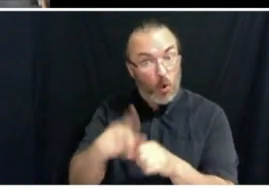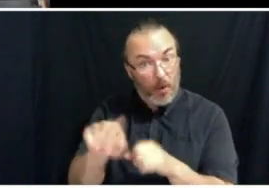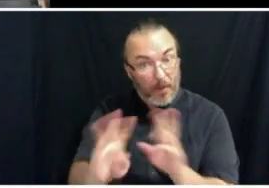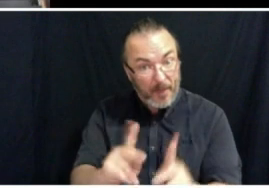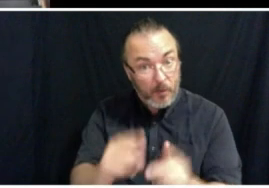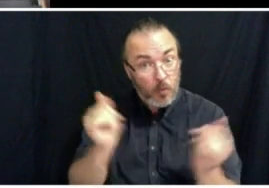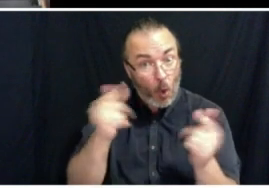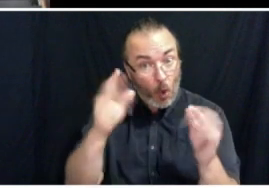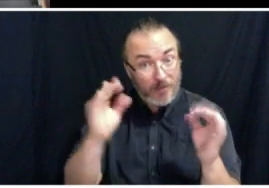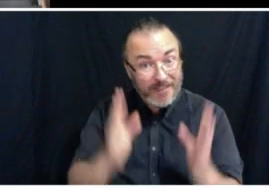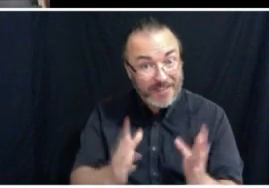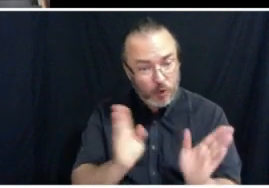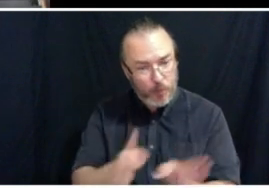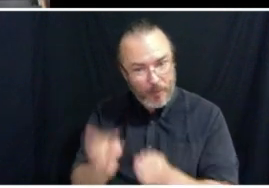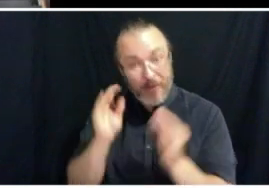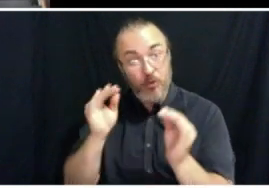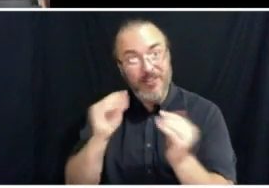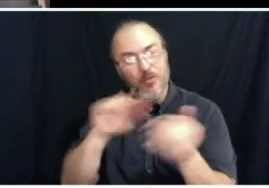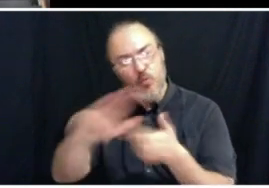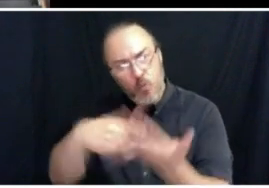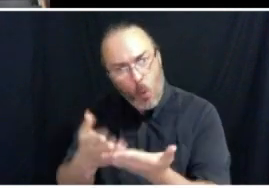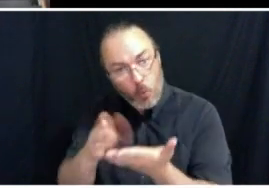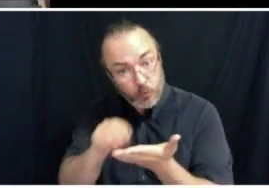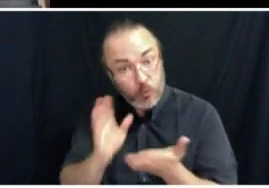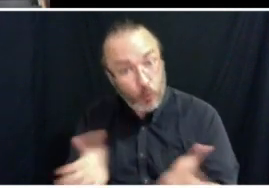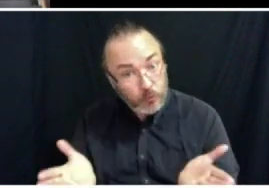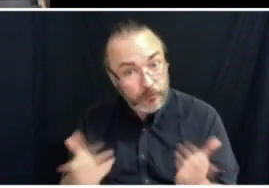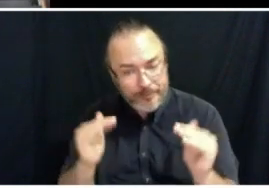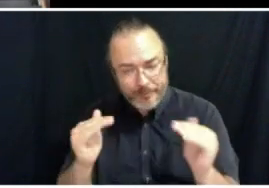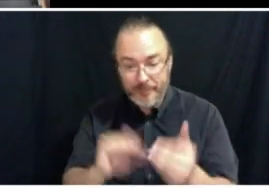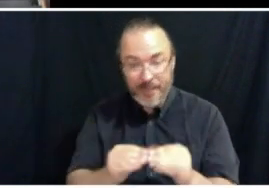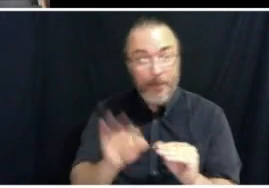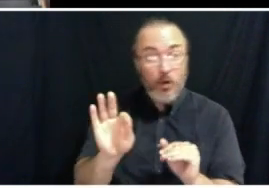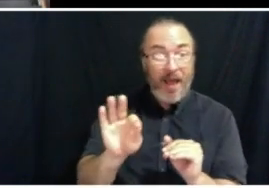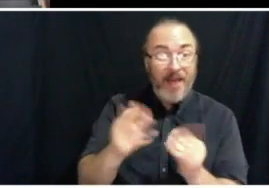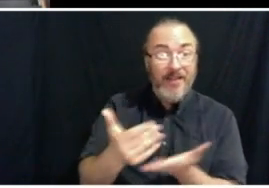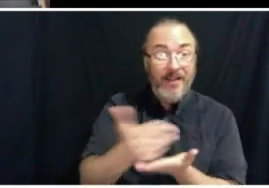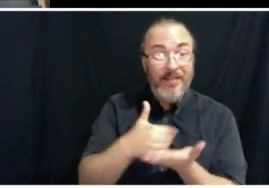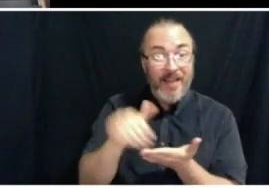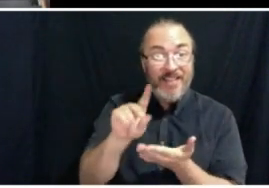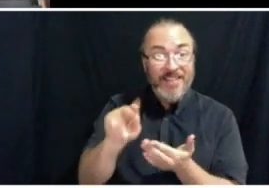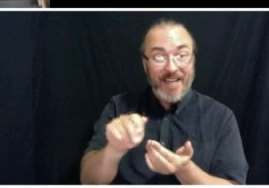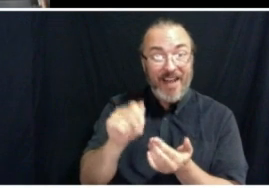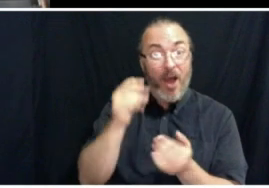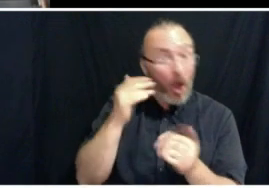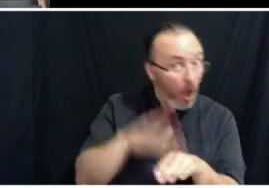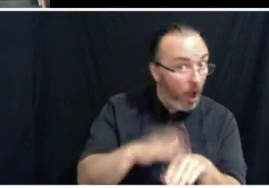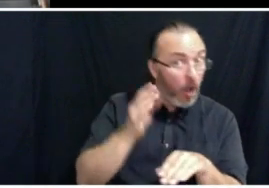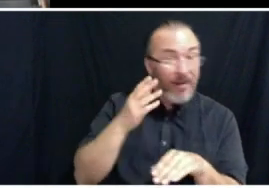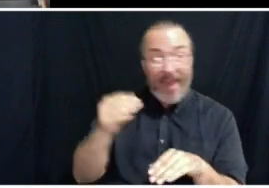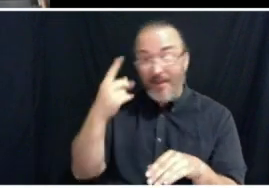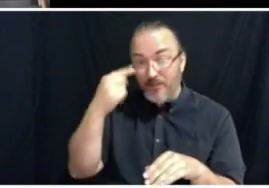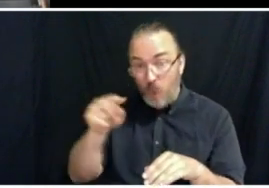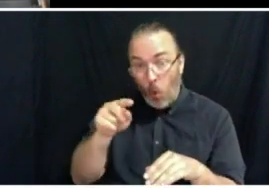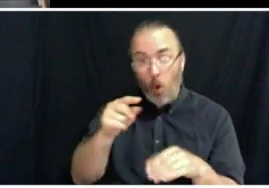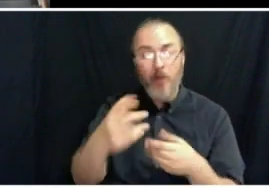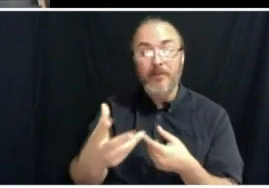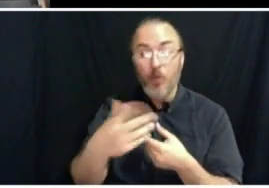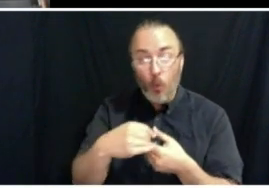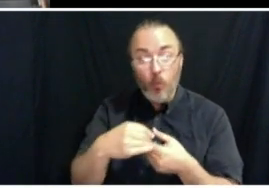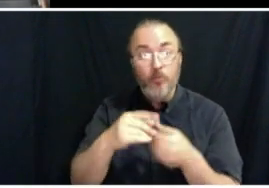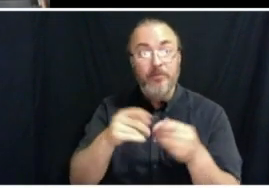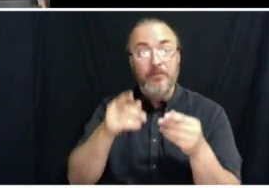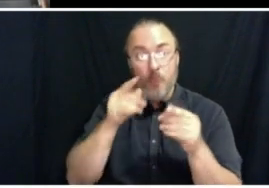all students. Recommendation 9, collect data on and for inclusion with attention and respect, avoid